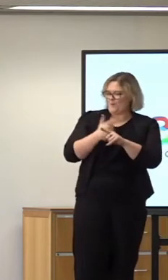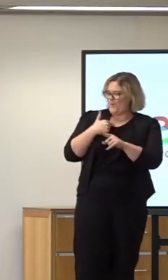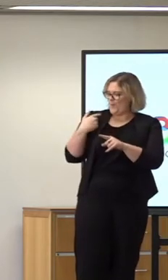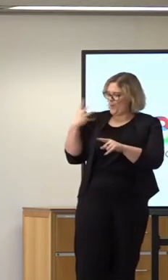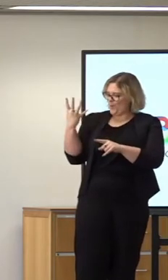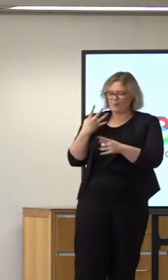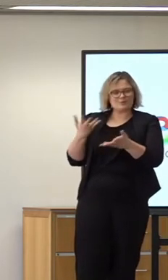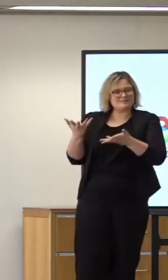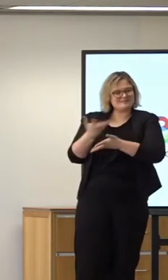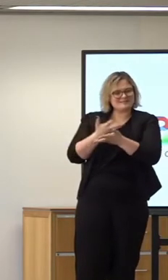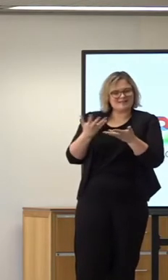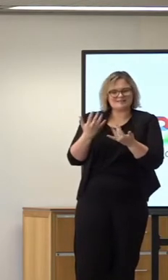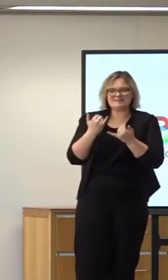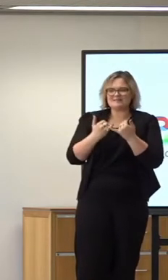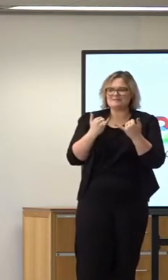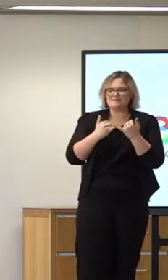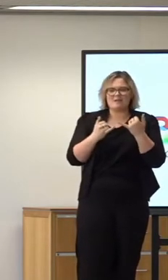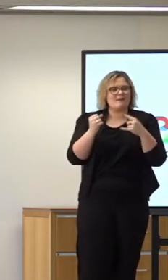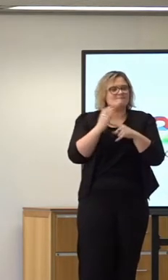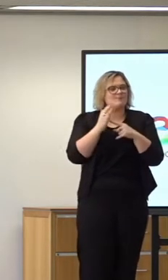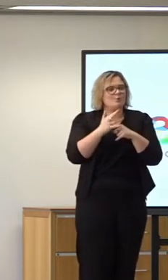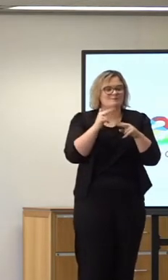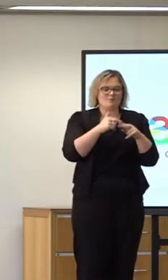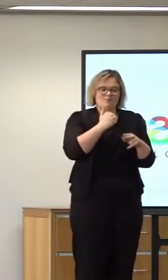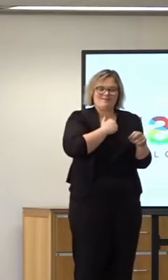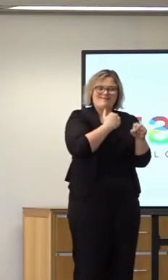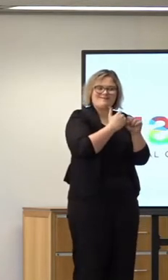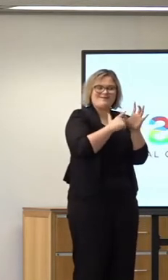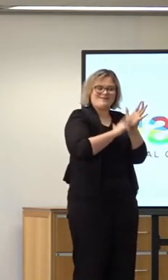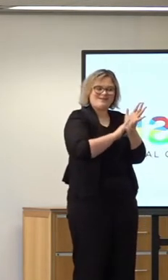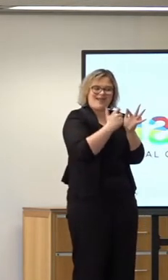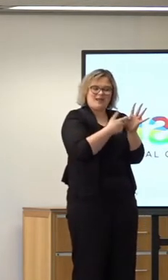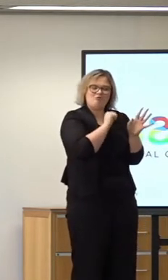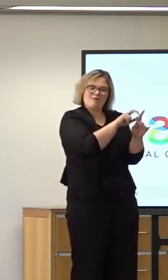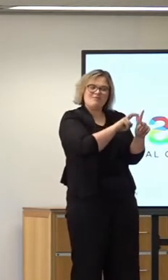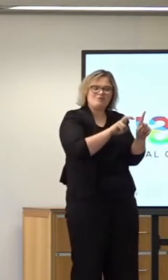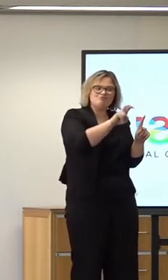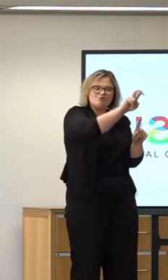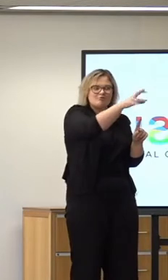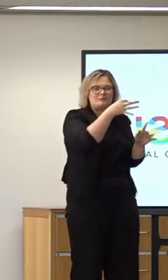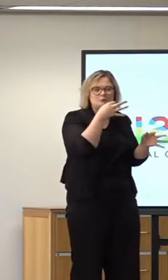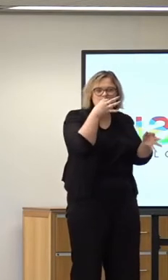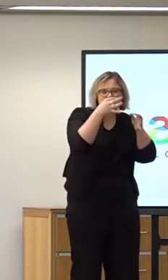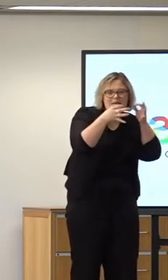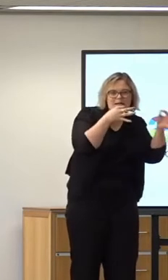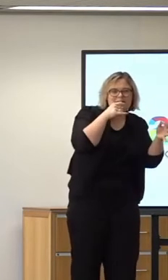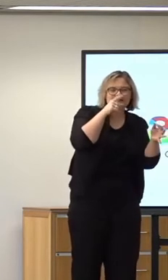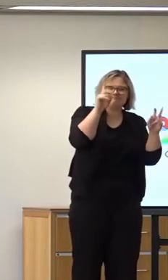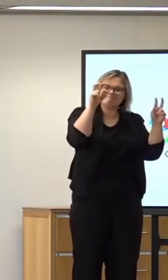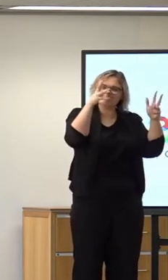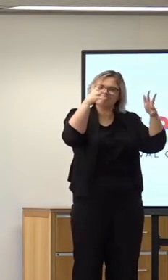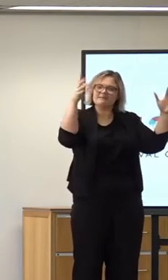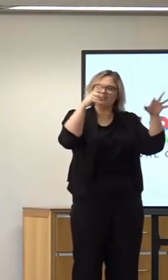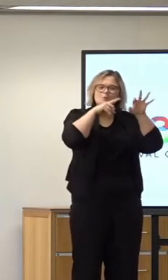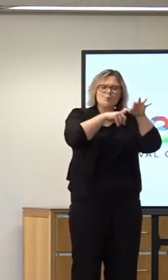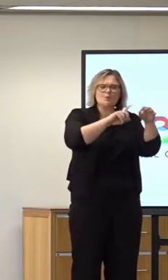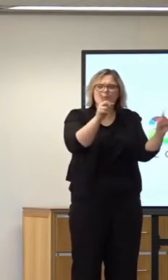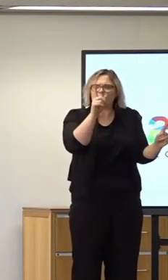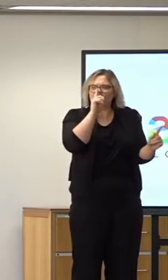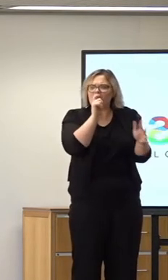really constructive for the journey that the gallery is actually on at the moment about asking these big questions about